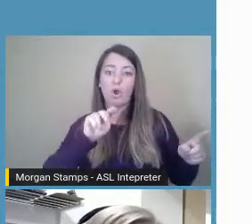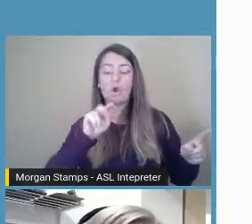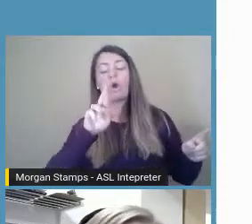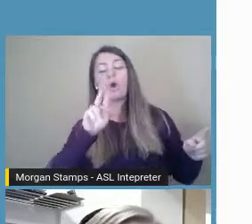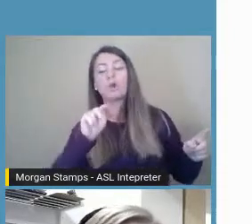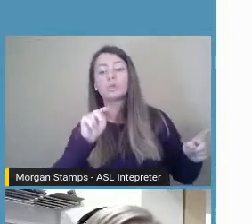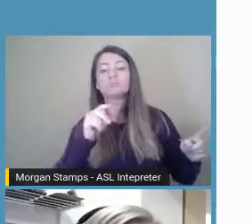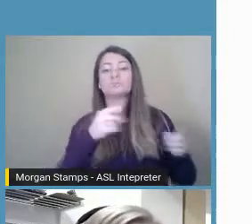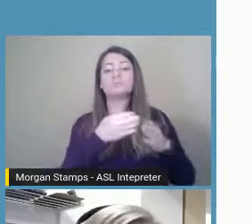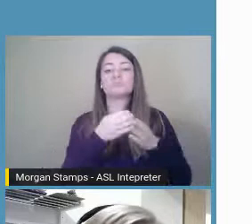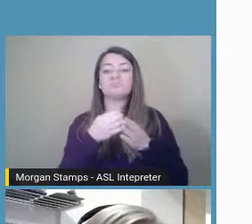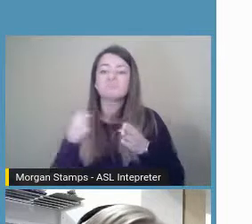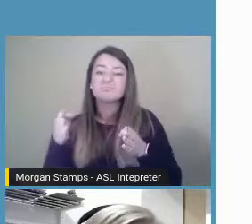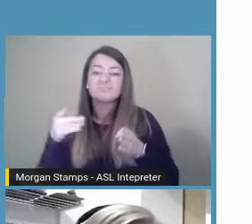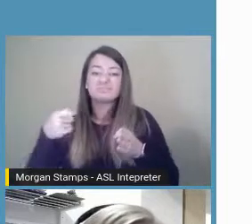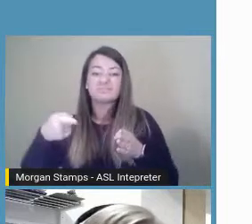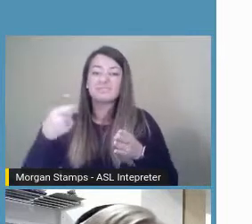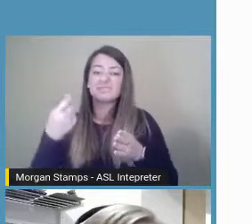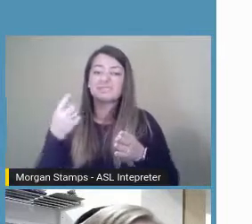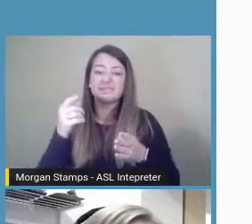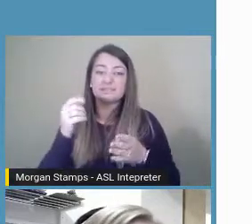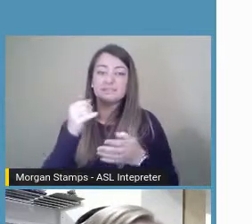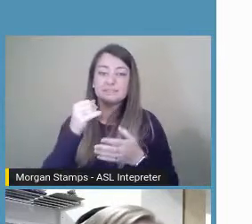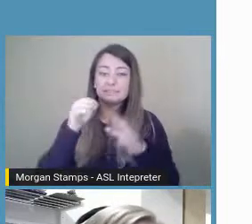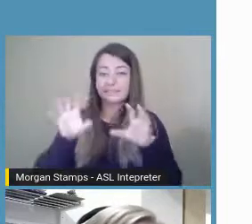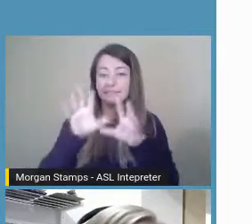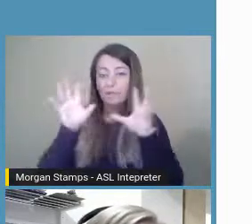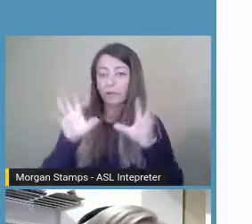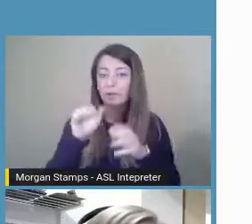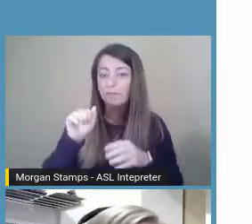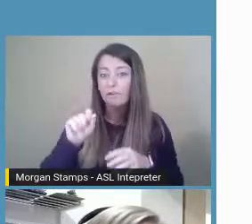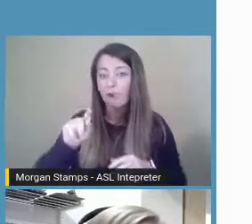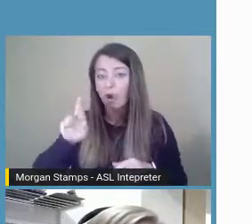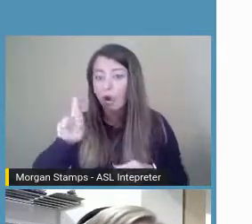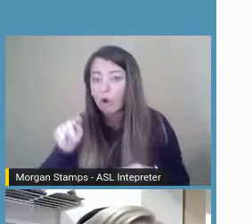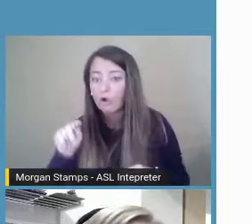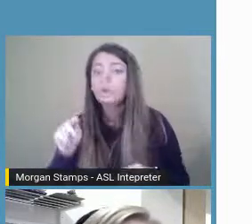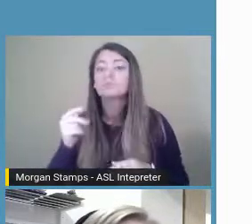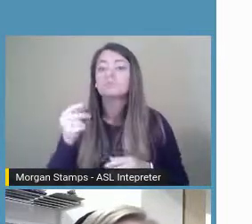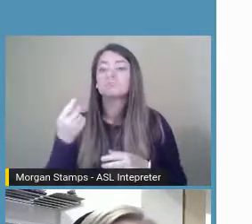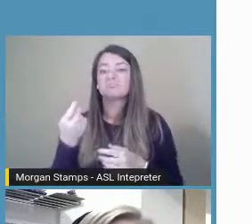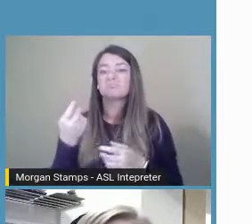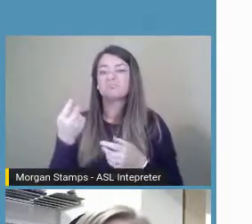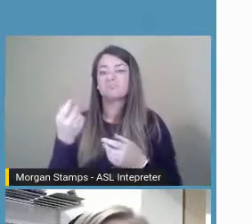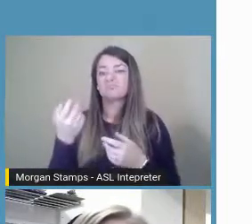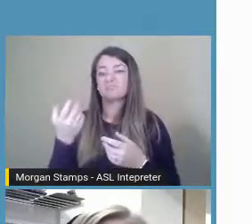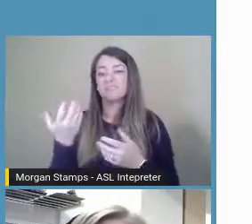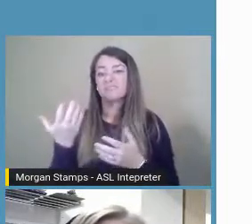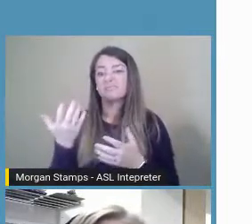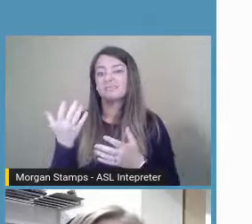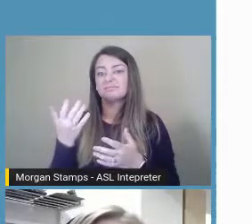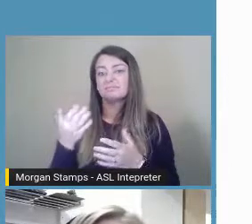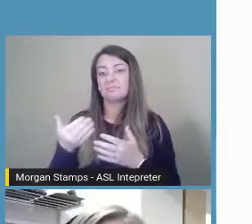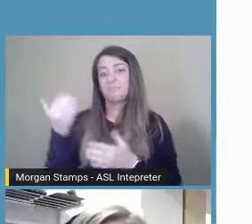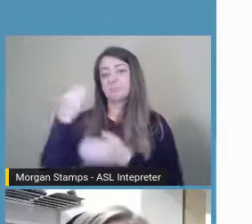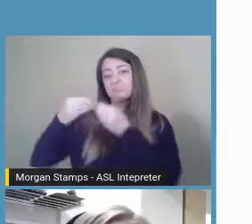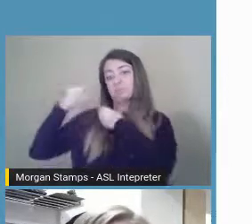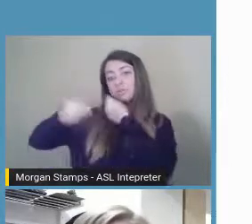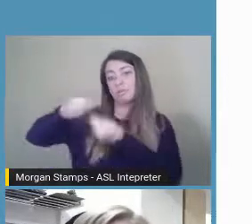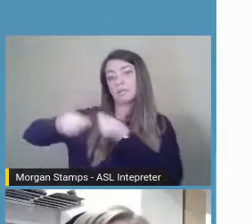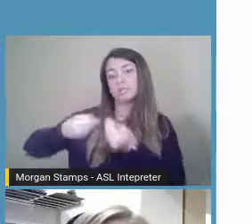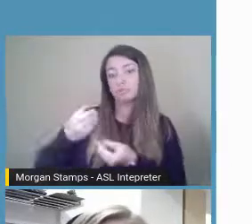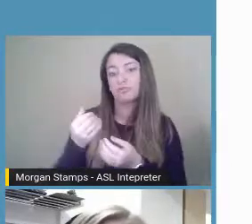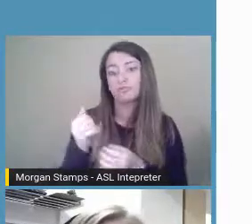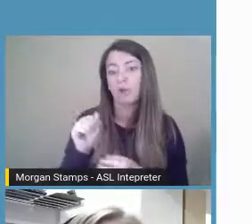normal suite of exhibitions and programming. We were building educational offerings for adult audiences on our weekly Thursday late